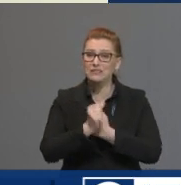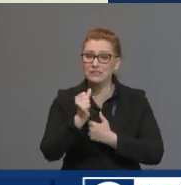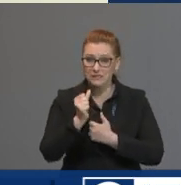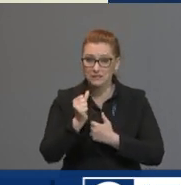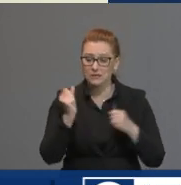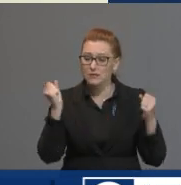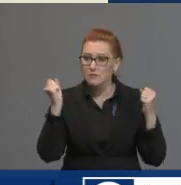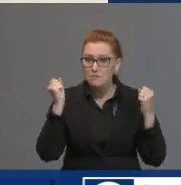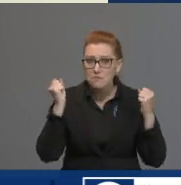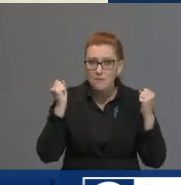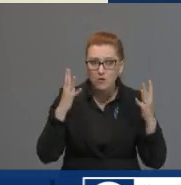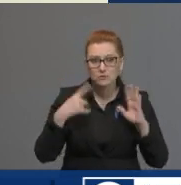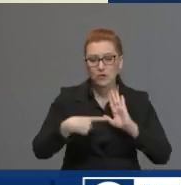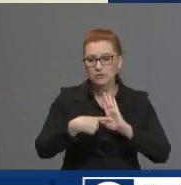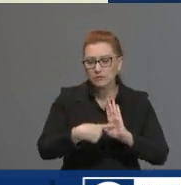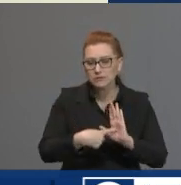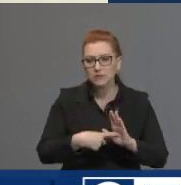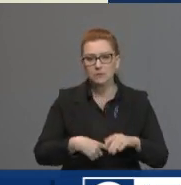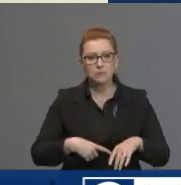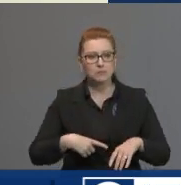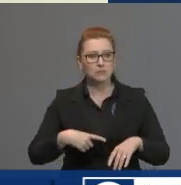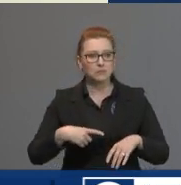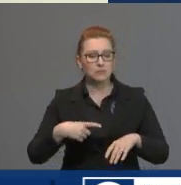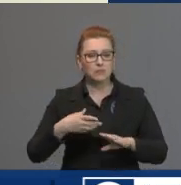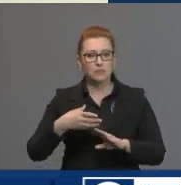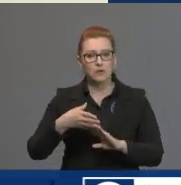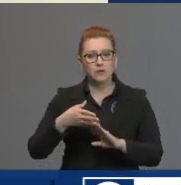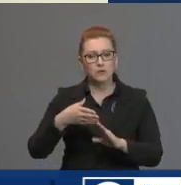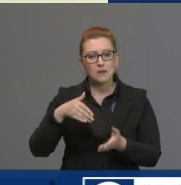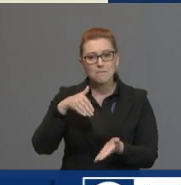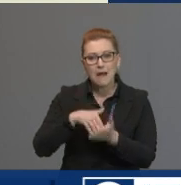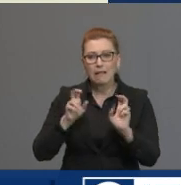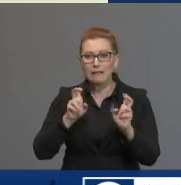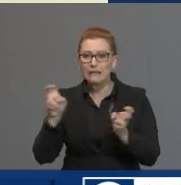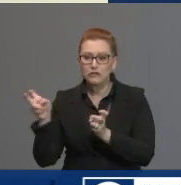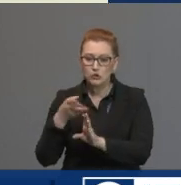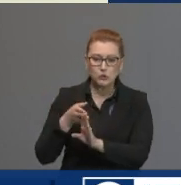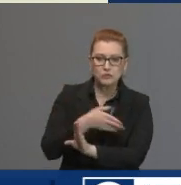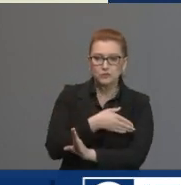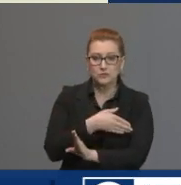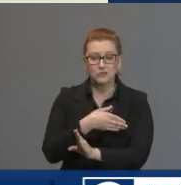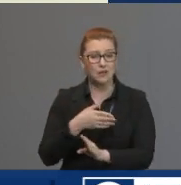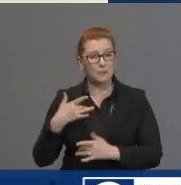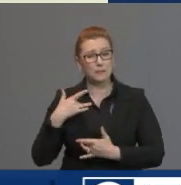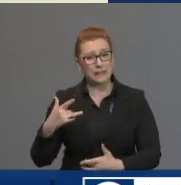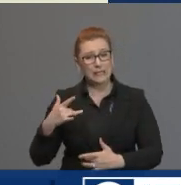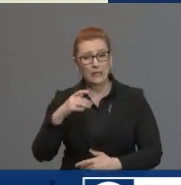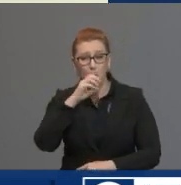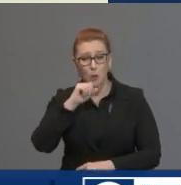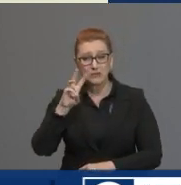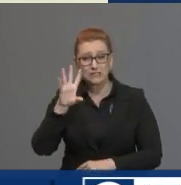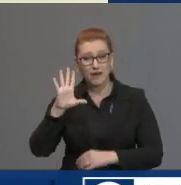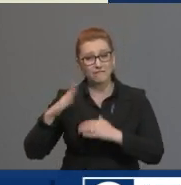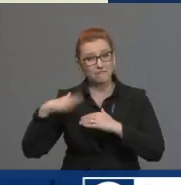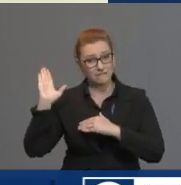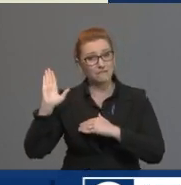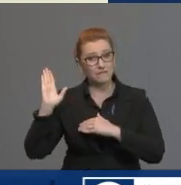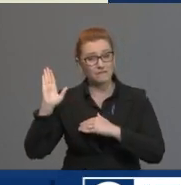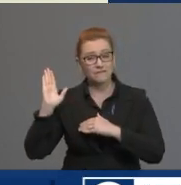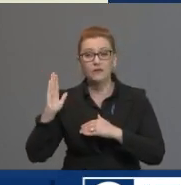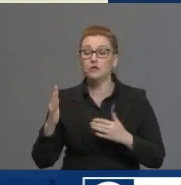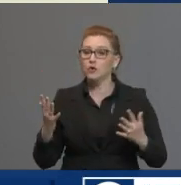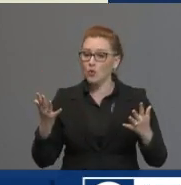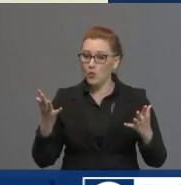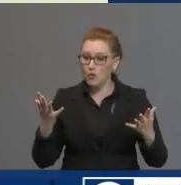with multiple symptoms oftentimes and over the age of 65. So we want